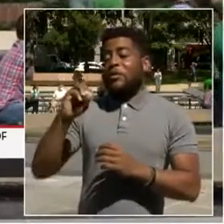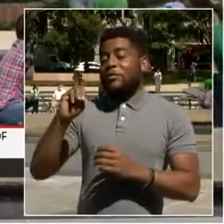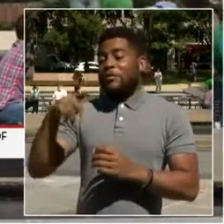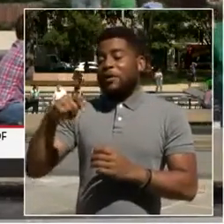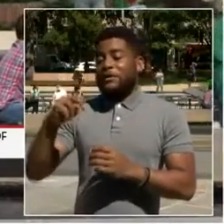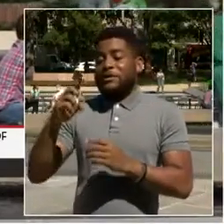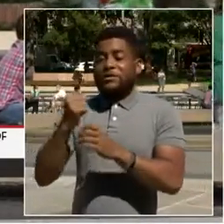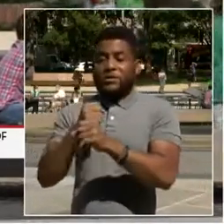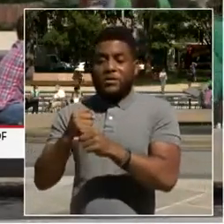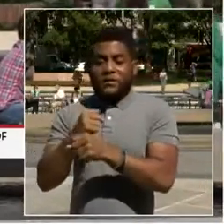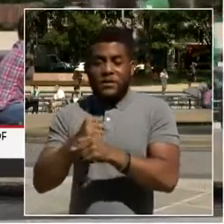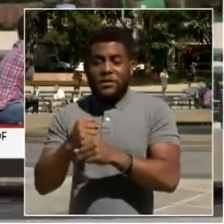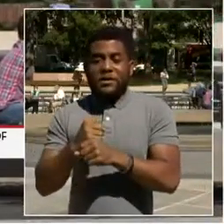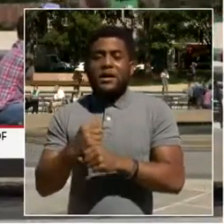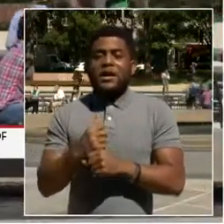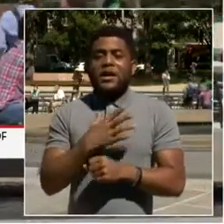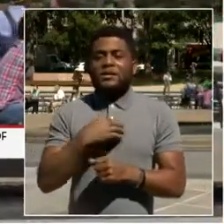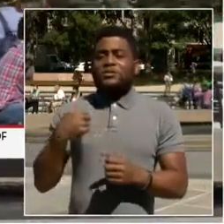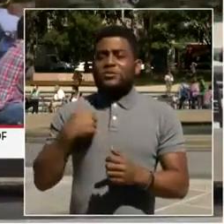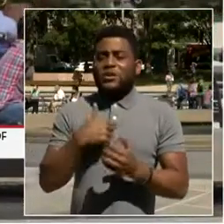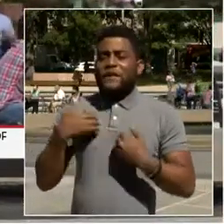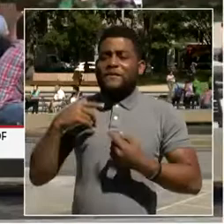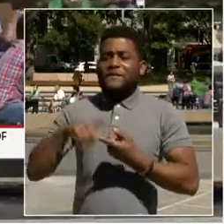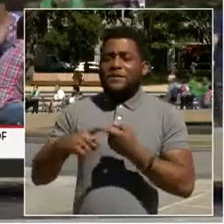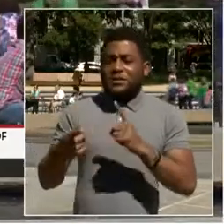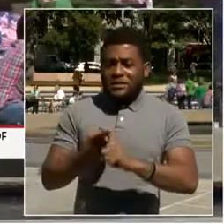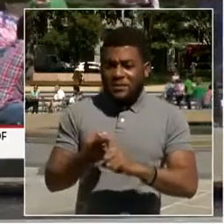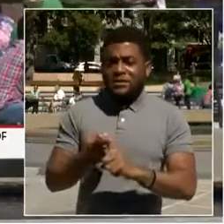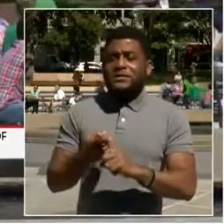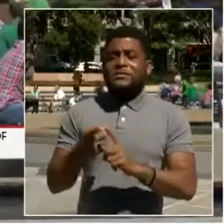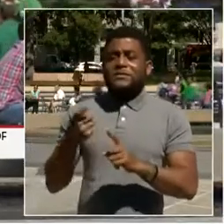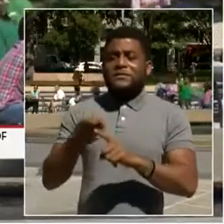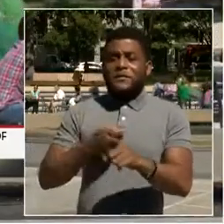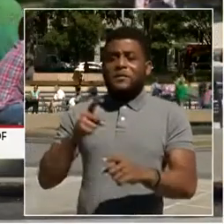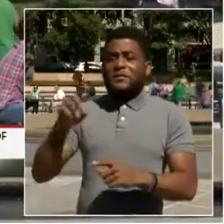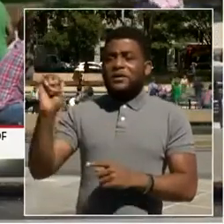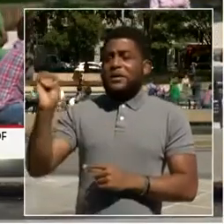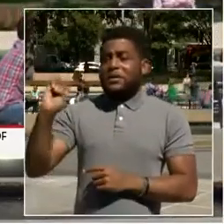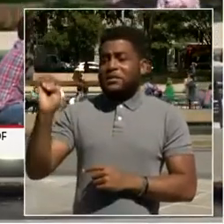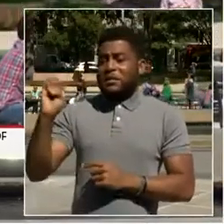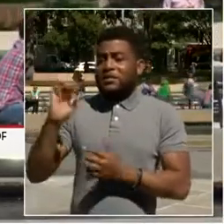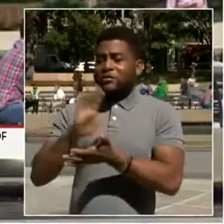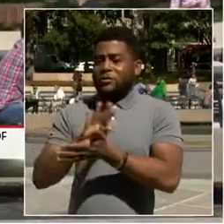littlest friends from Thompson Elementary School. Where are you, Thompson?